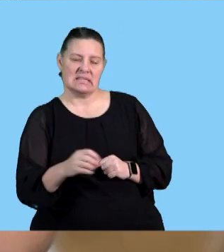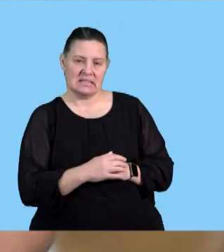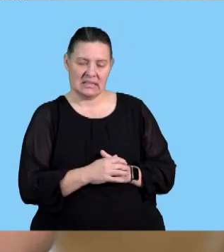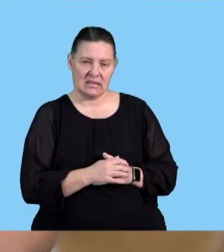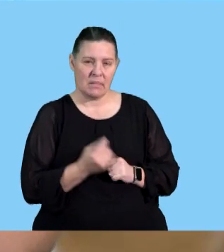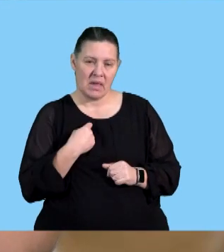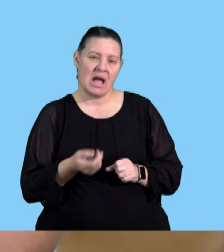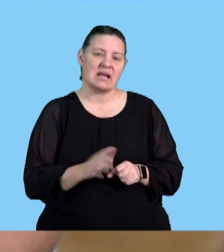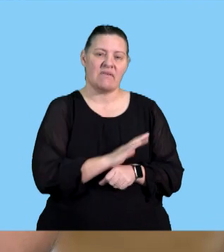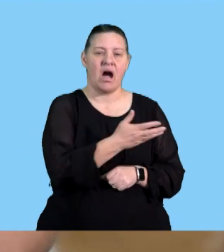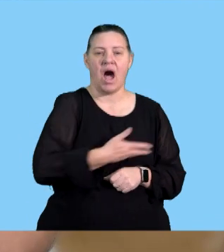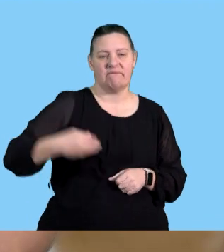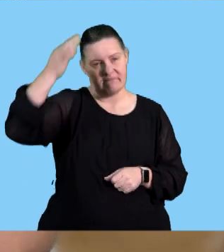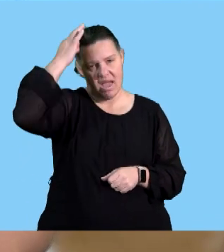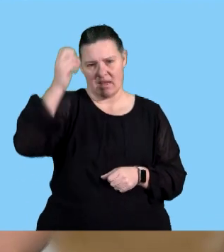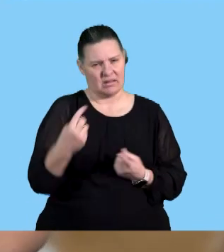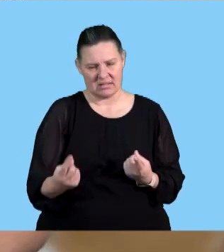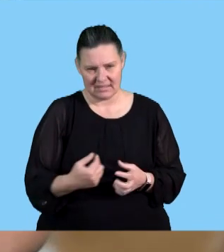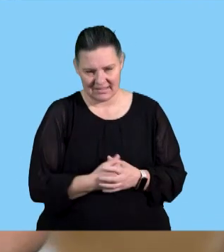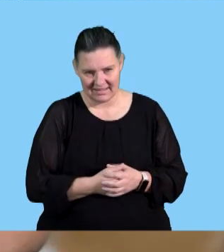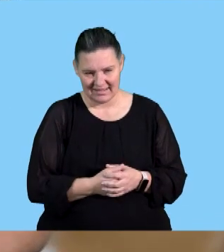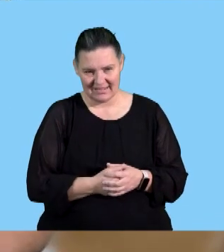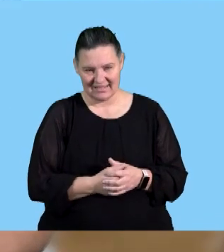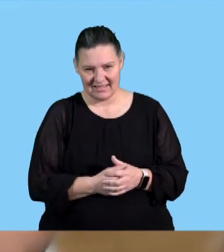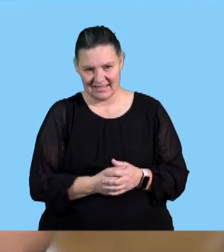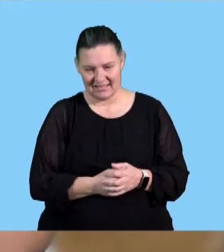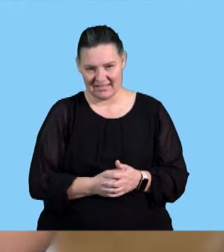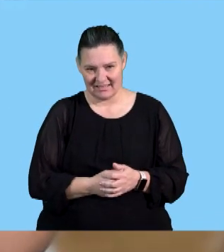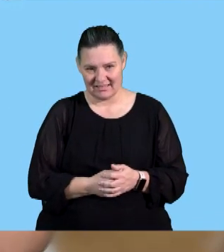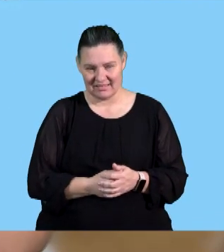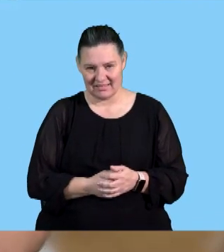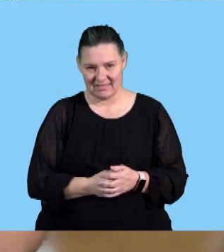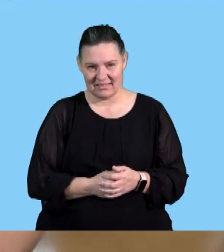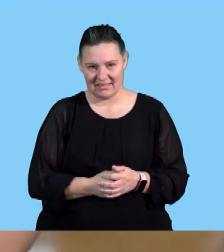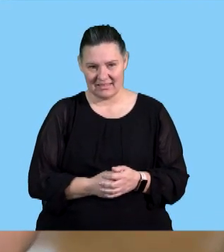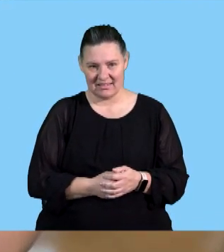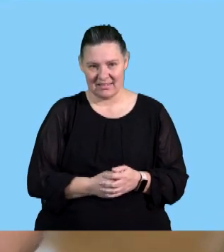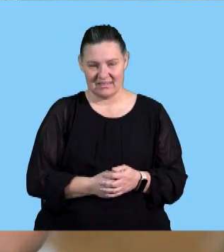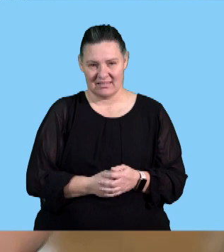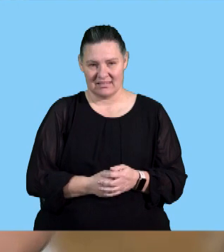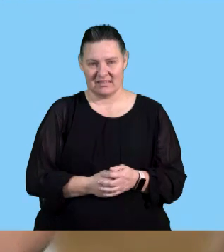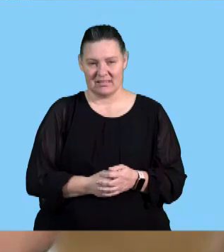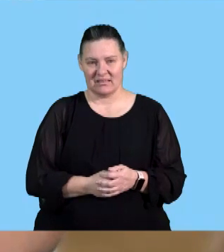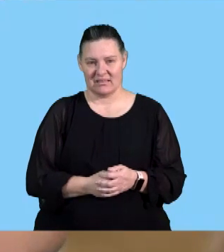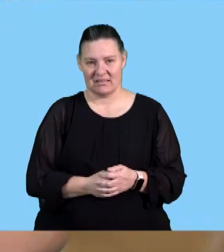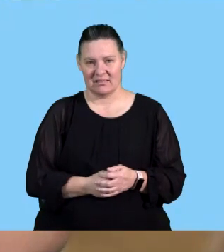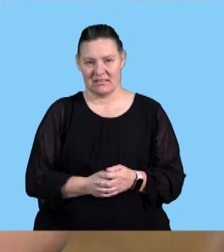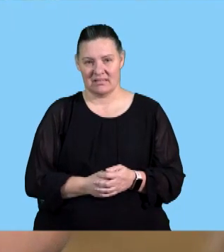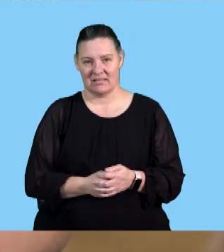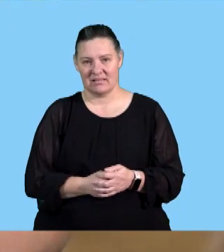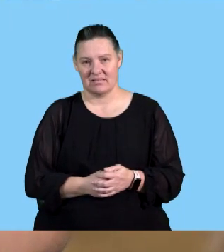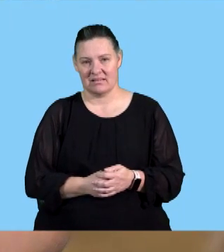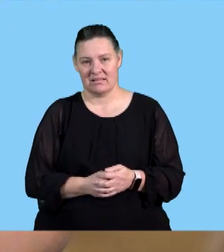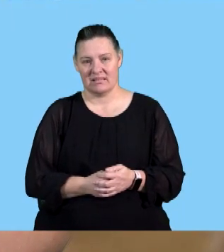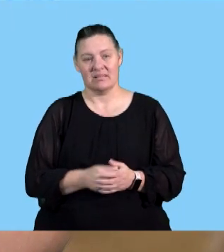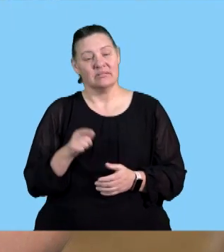10,690, so I'll cover half your head, because then I've got the money that I need. No, we're not going to